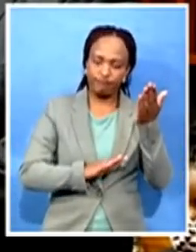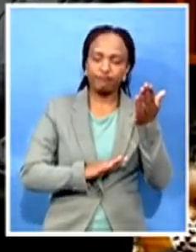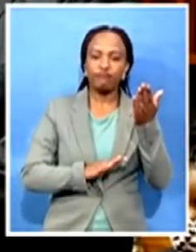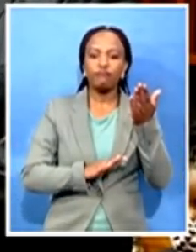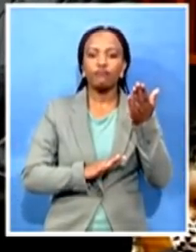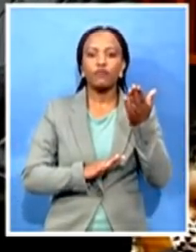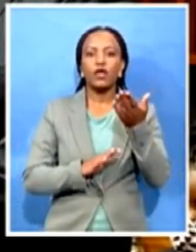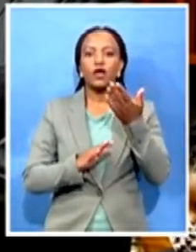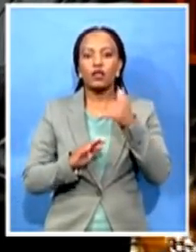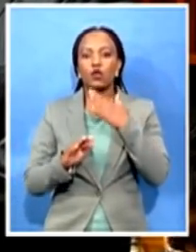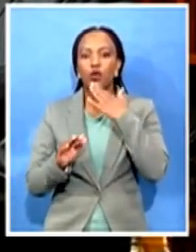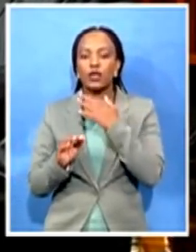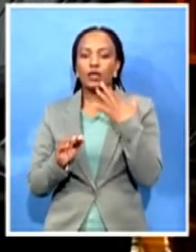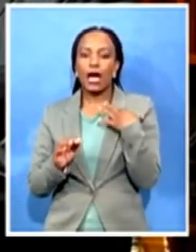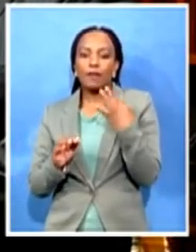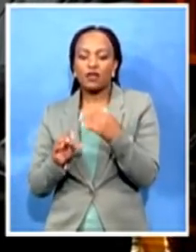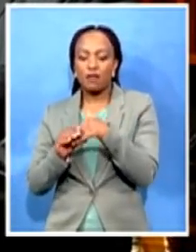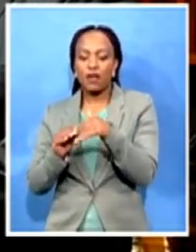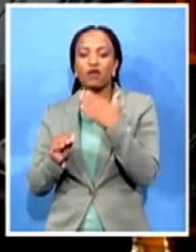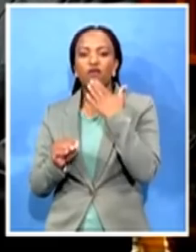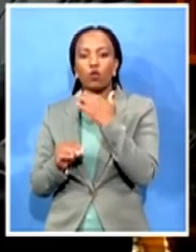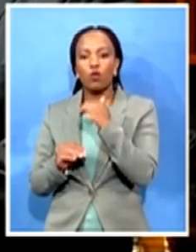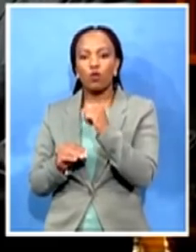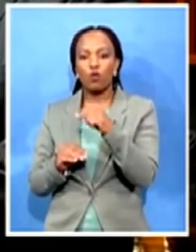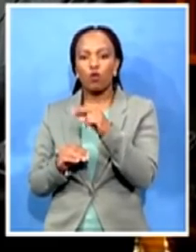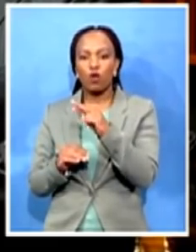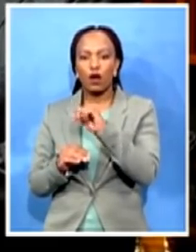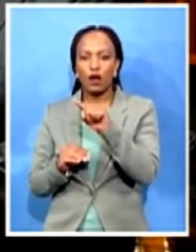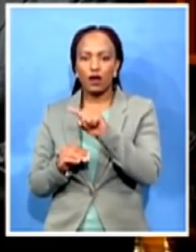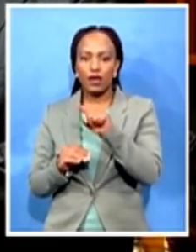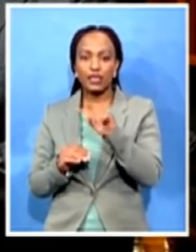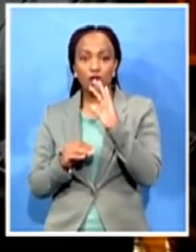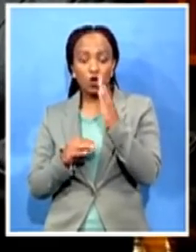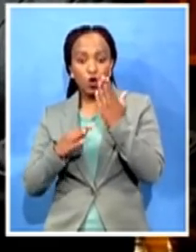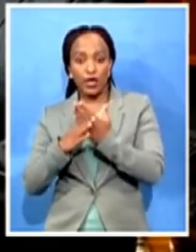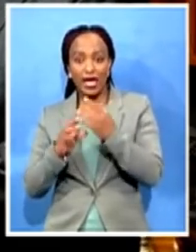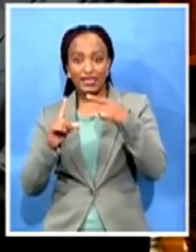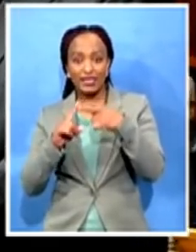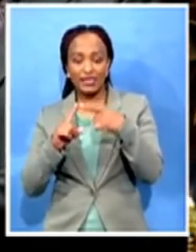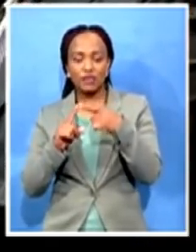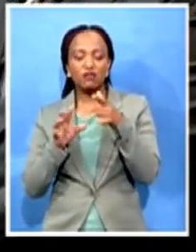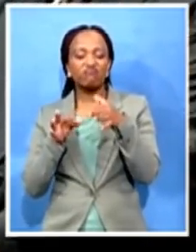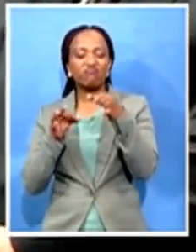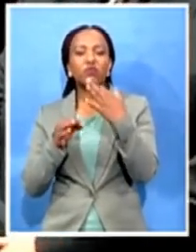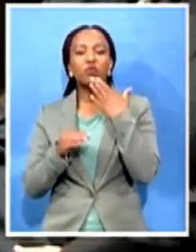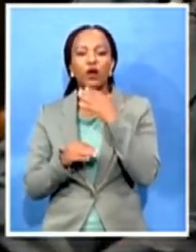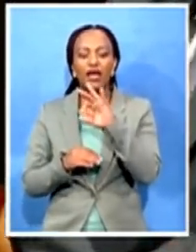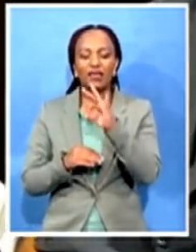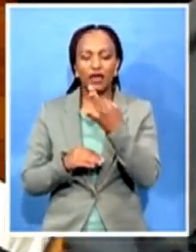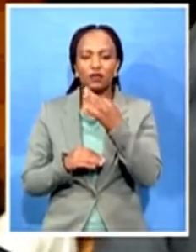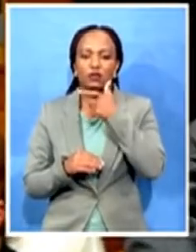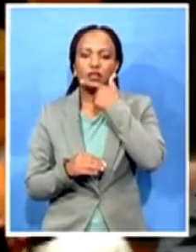Agrizzi. Your case postponed then until 3rd of December, back to this court